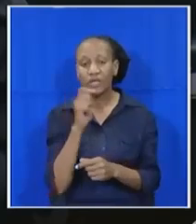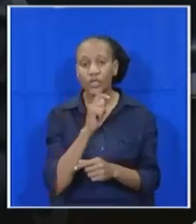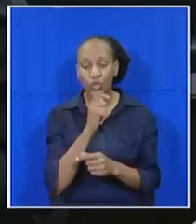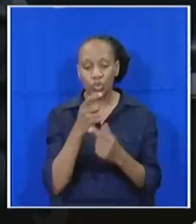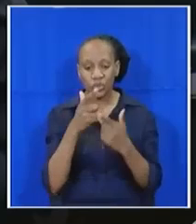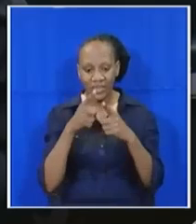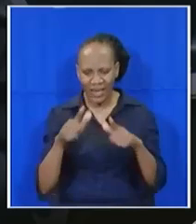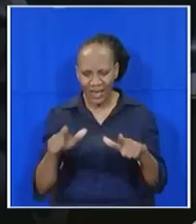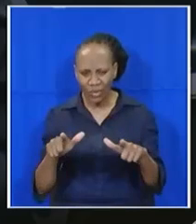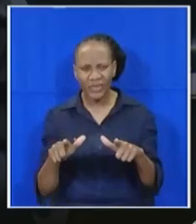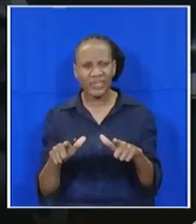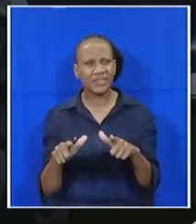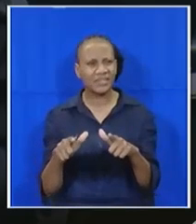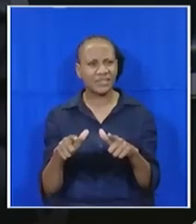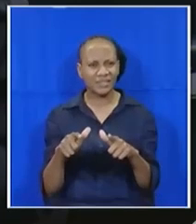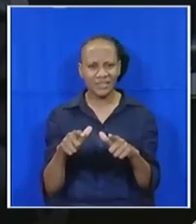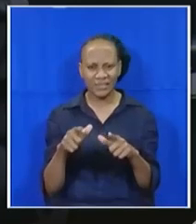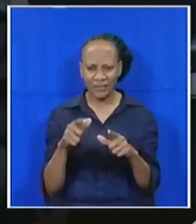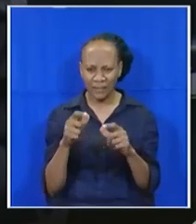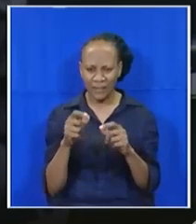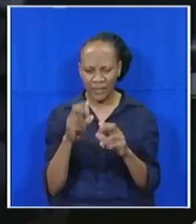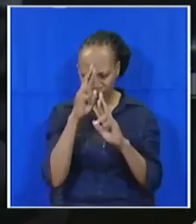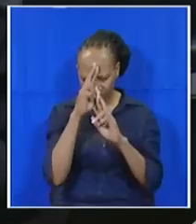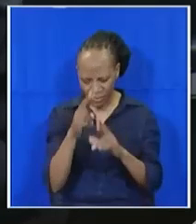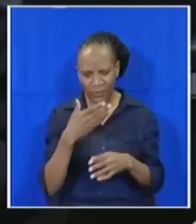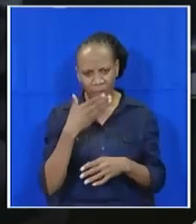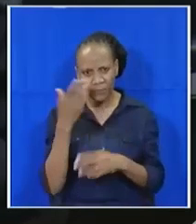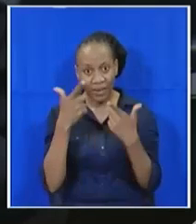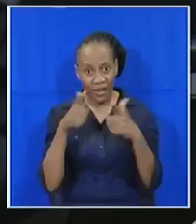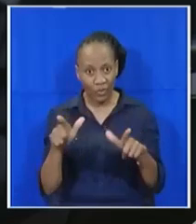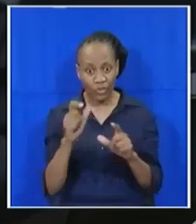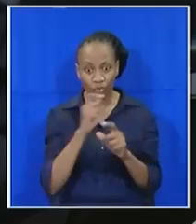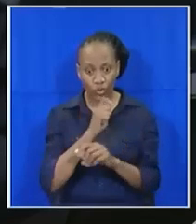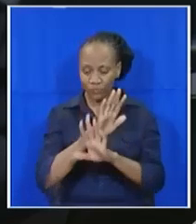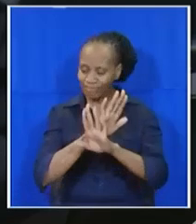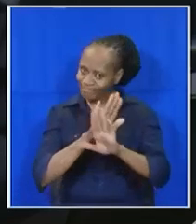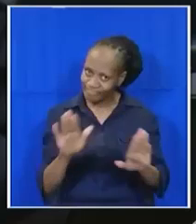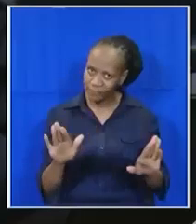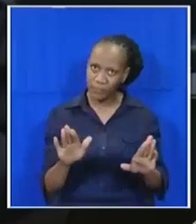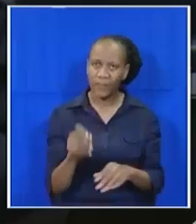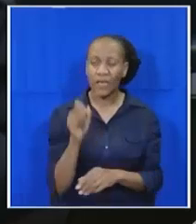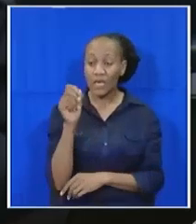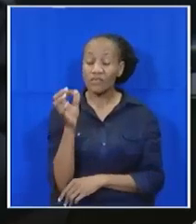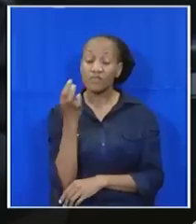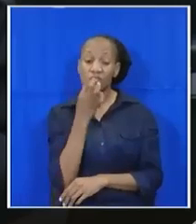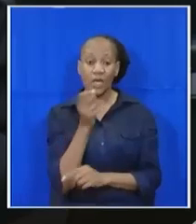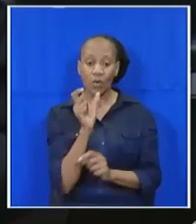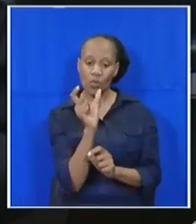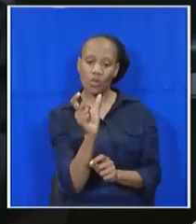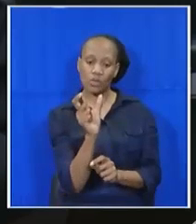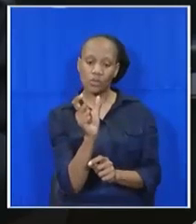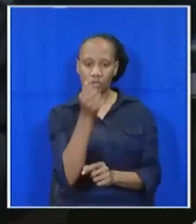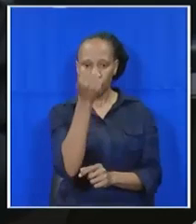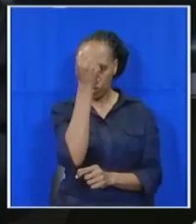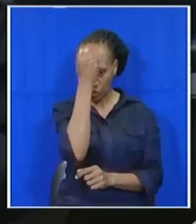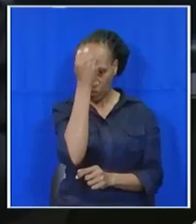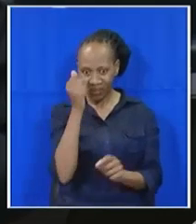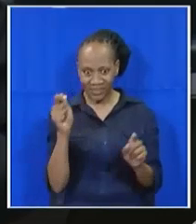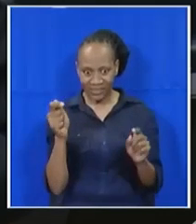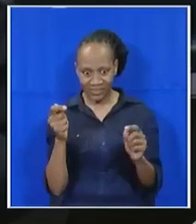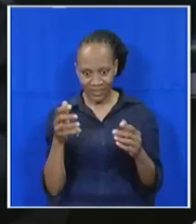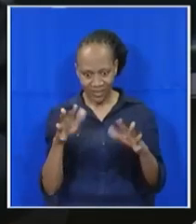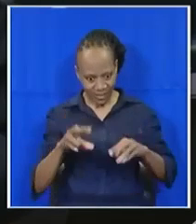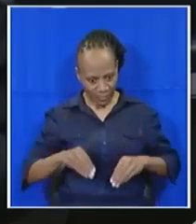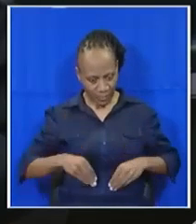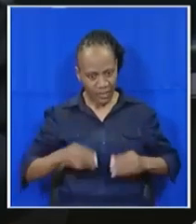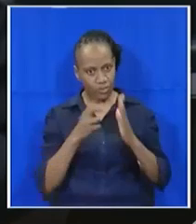offensive, abusive, insulting, and disrespectful language, right? Now, if you're saying stupid is parliamentary, then it means it's